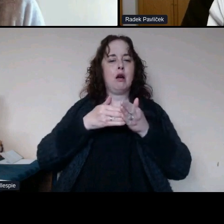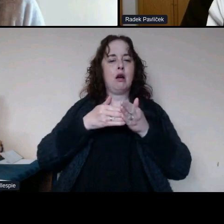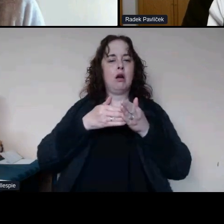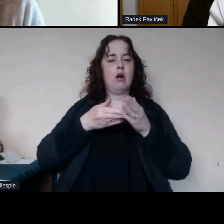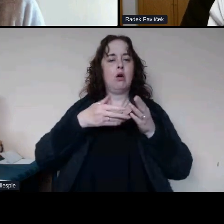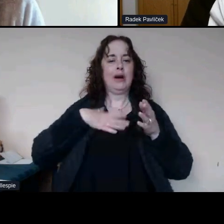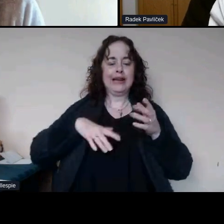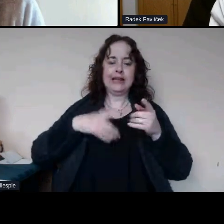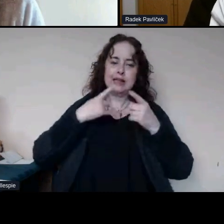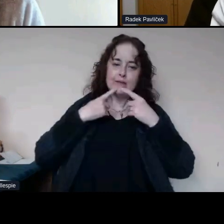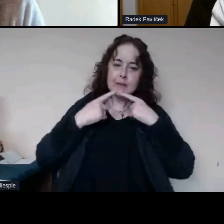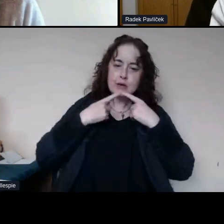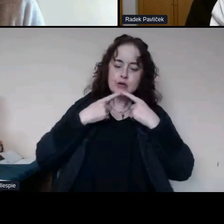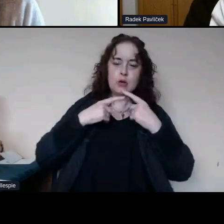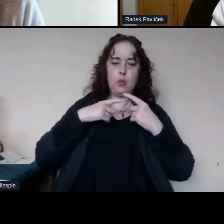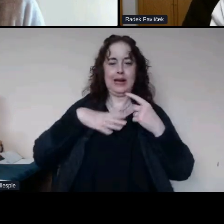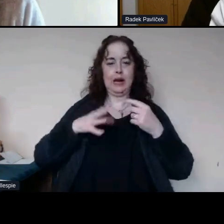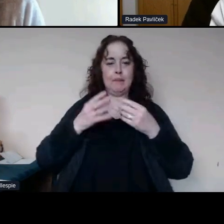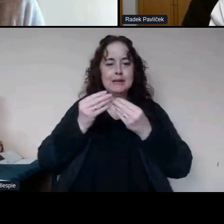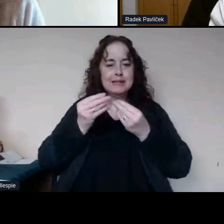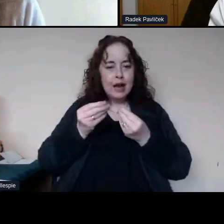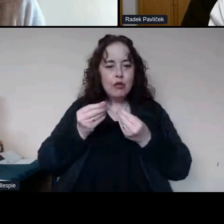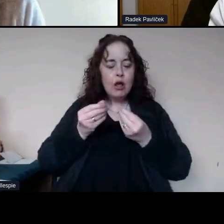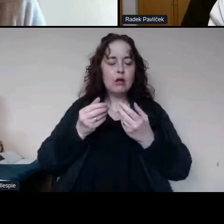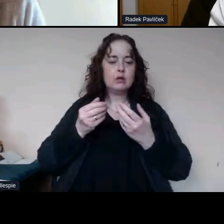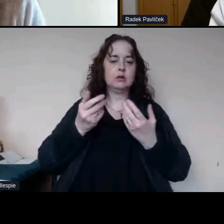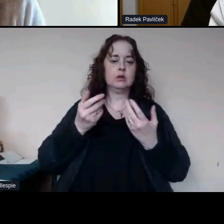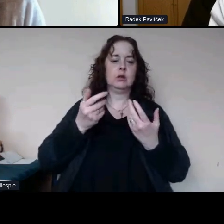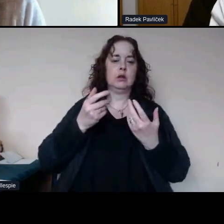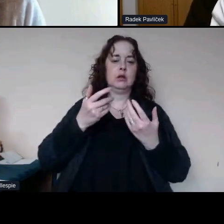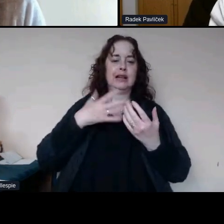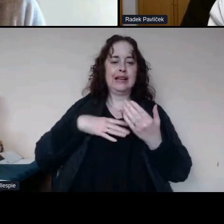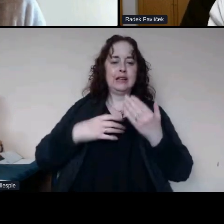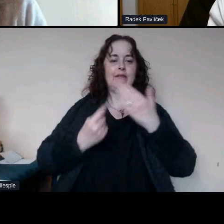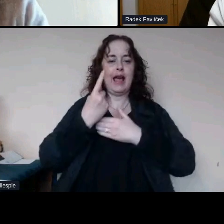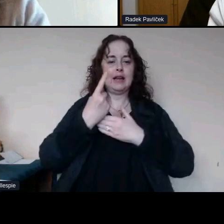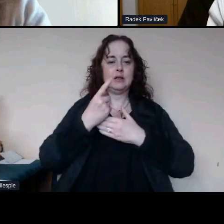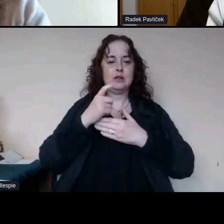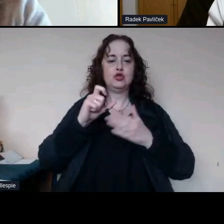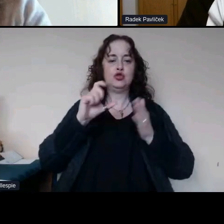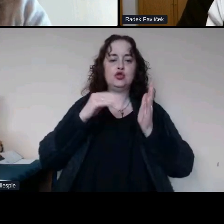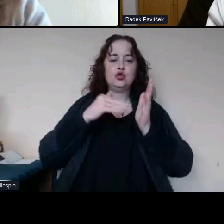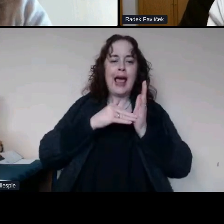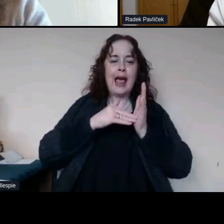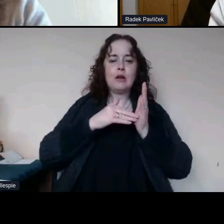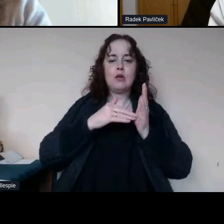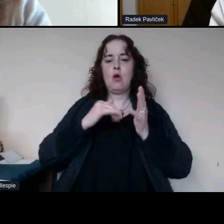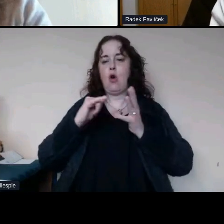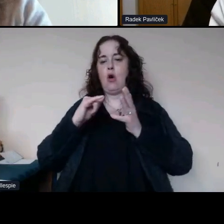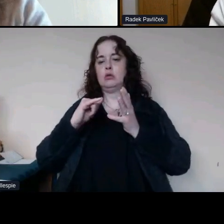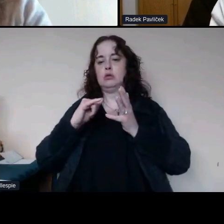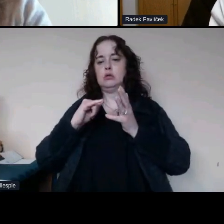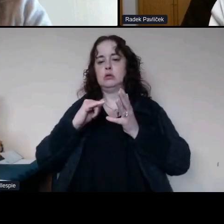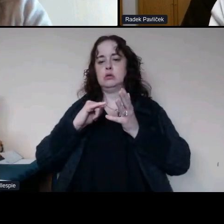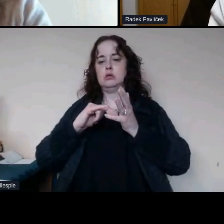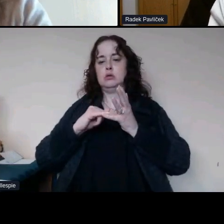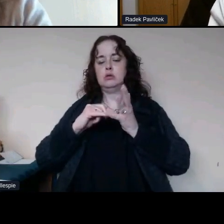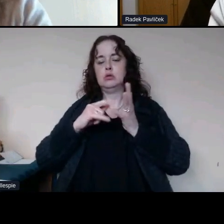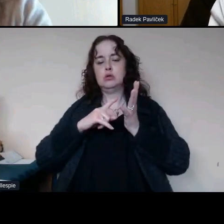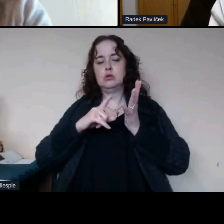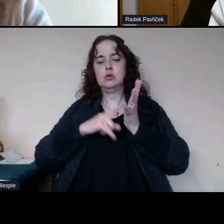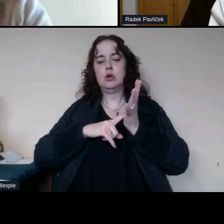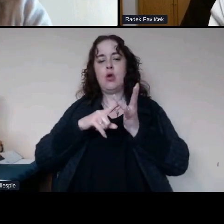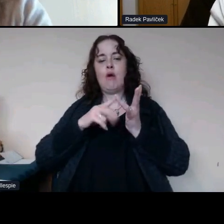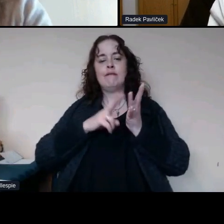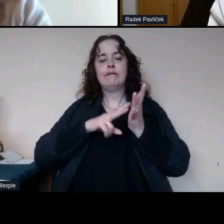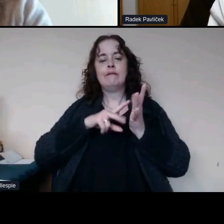and materials and events in Czech or in Slovak, and that's why we use